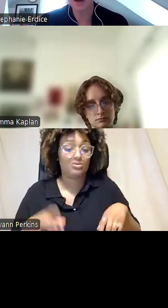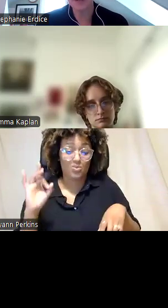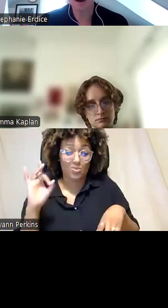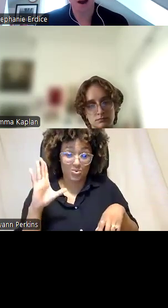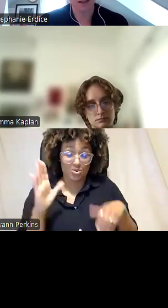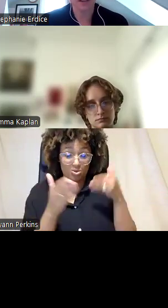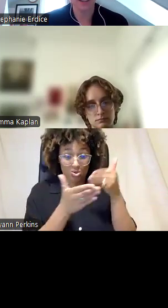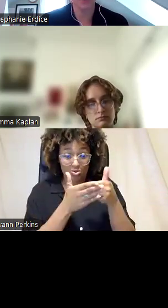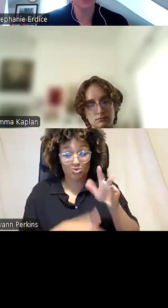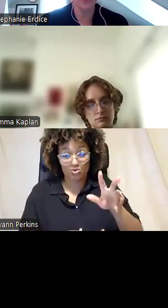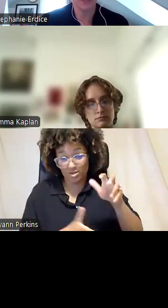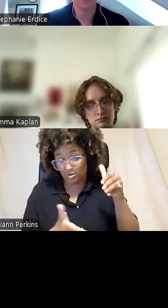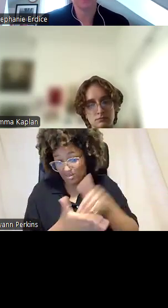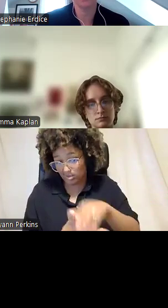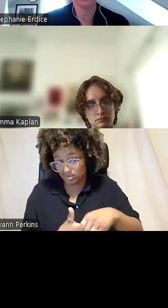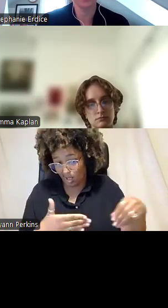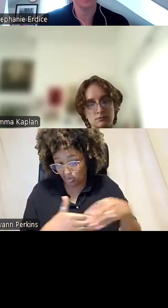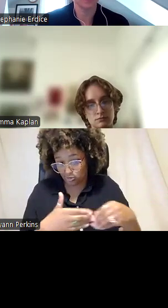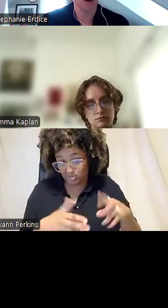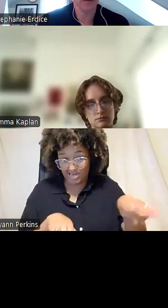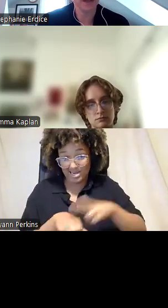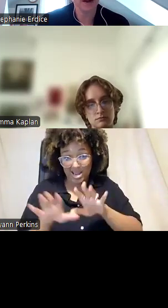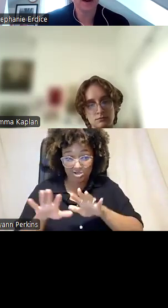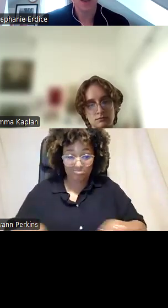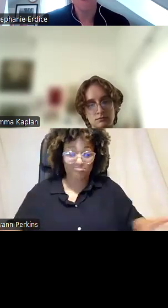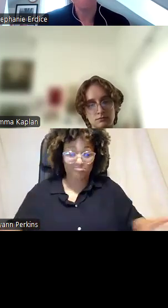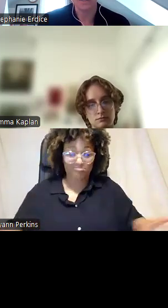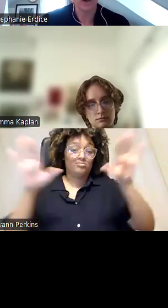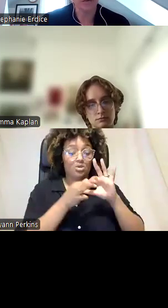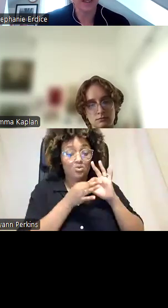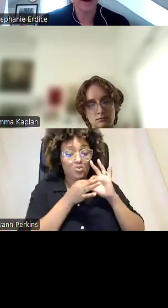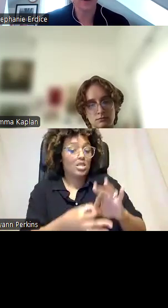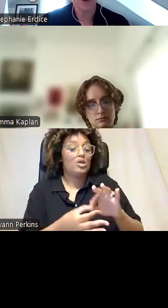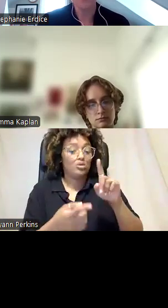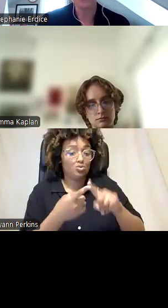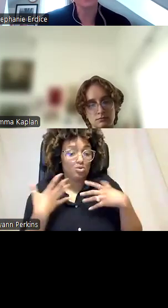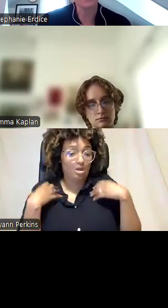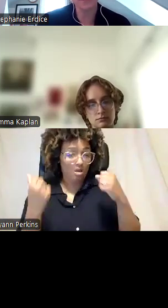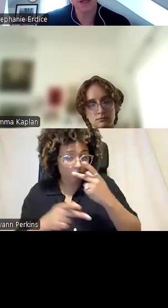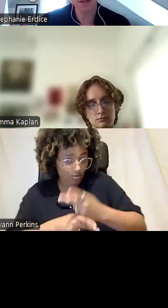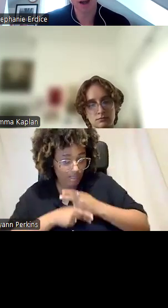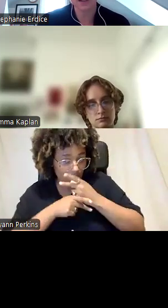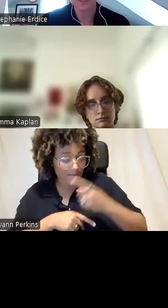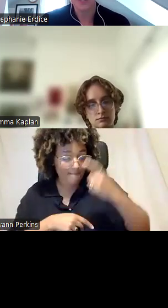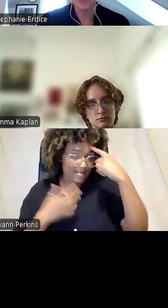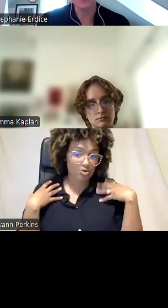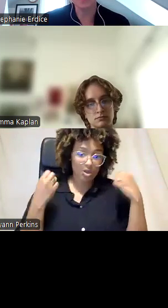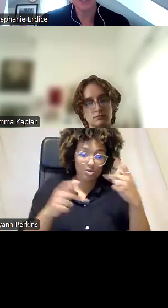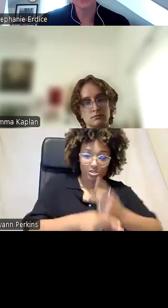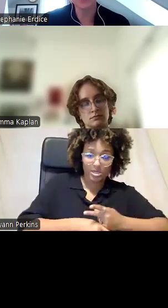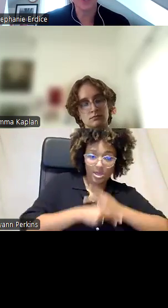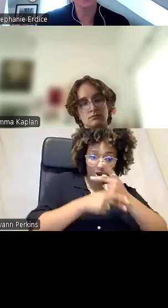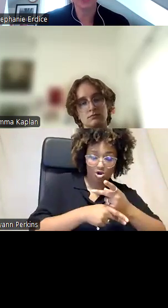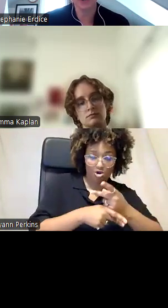the economic cost, including costs related to healthcare, mental health care, productivity loss, and